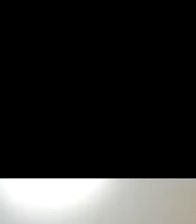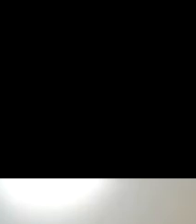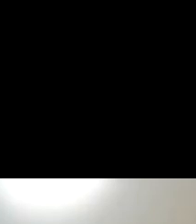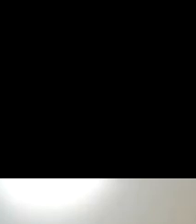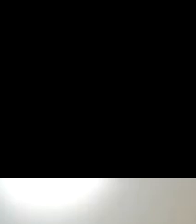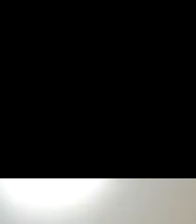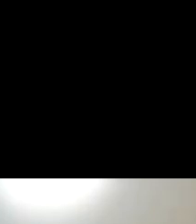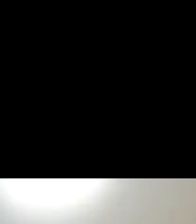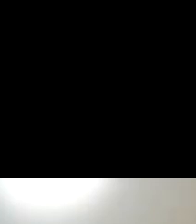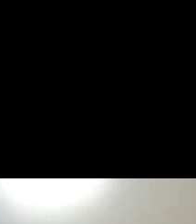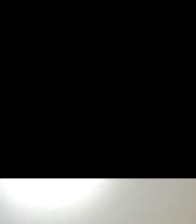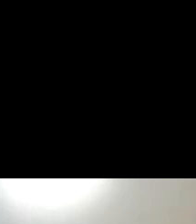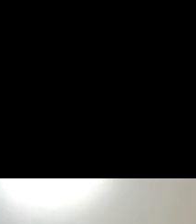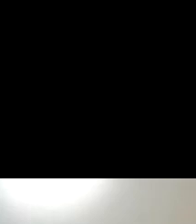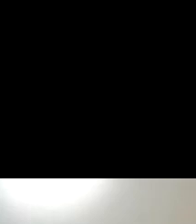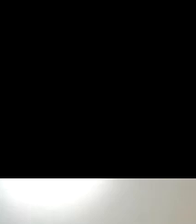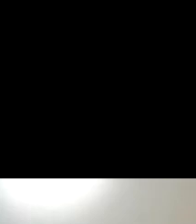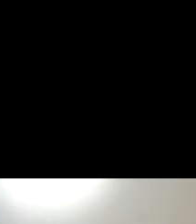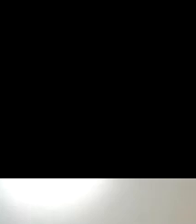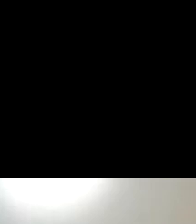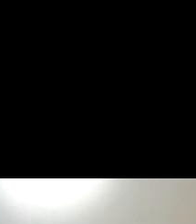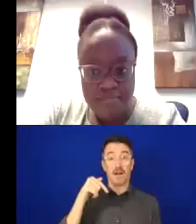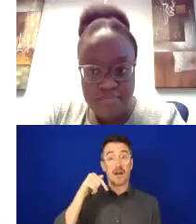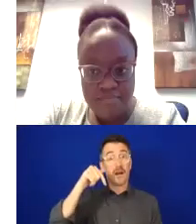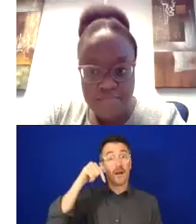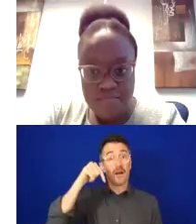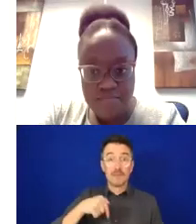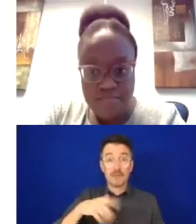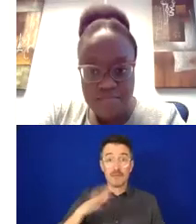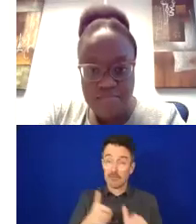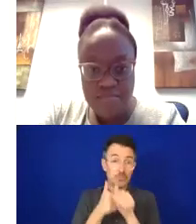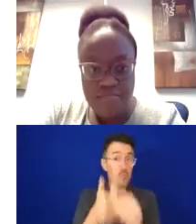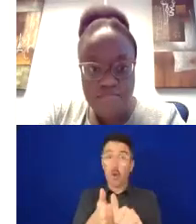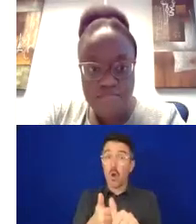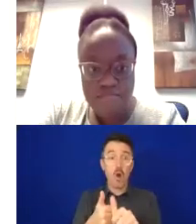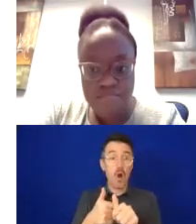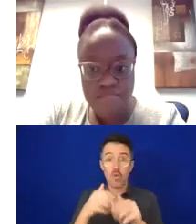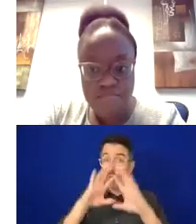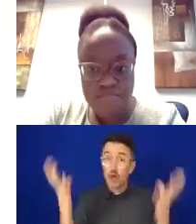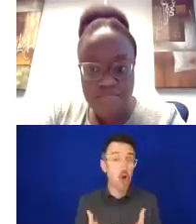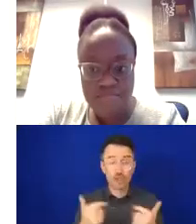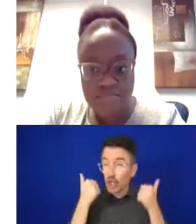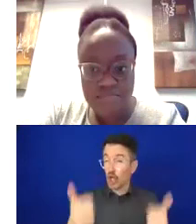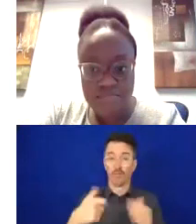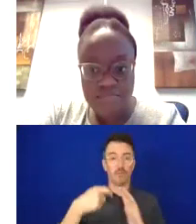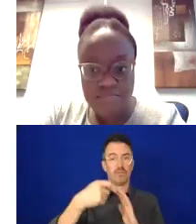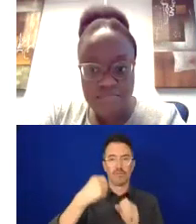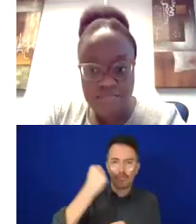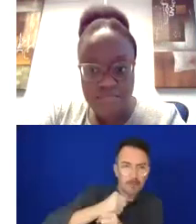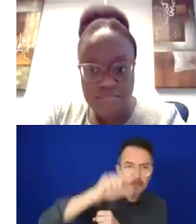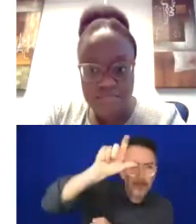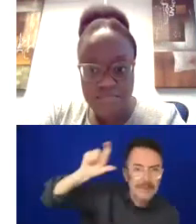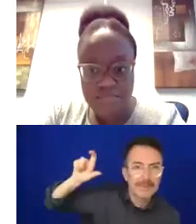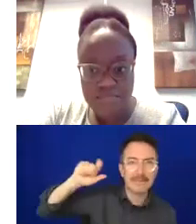know, like doing well and doing good at the same time. And I believe the BizNation is a